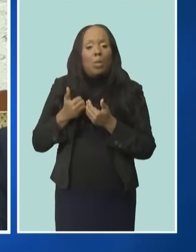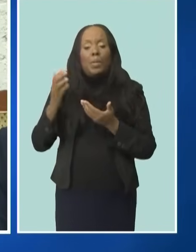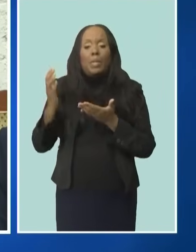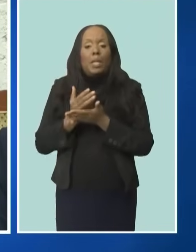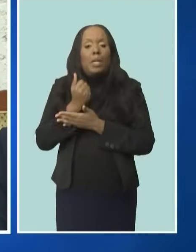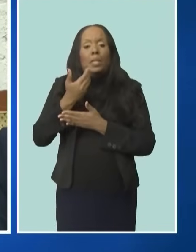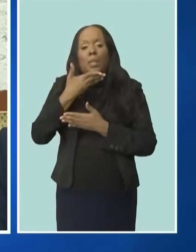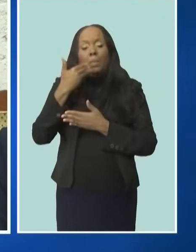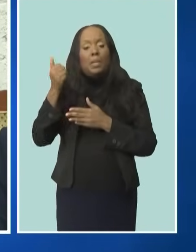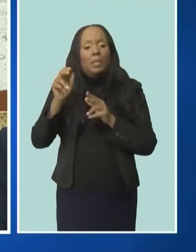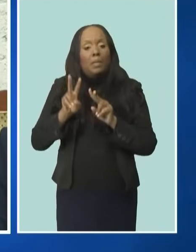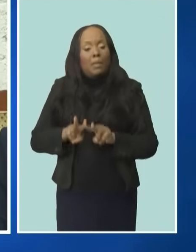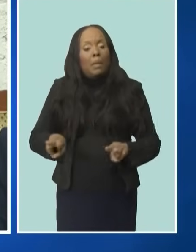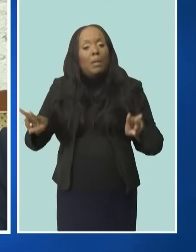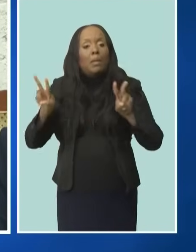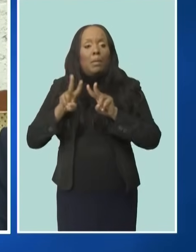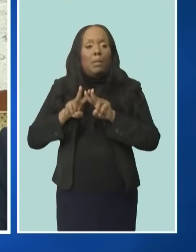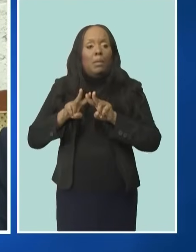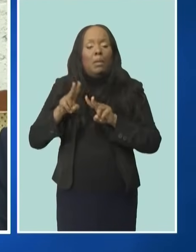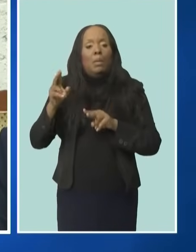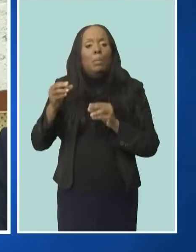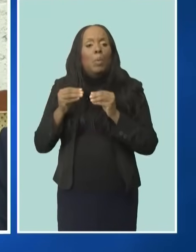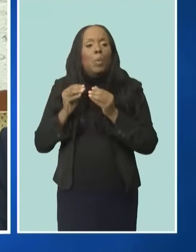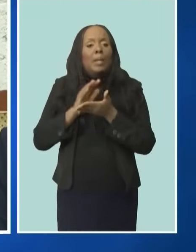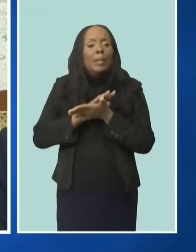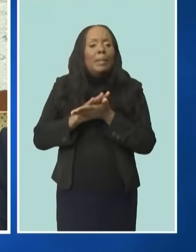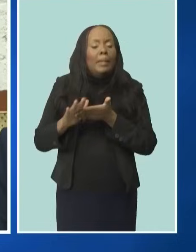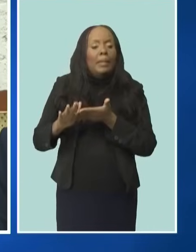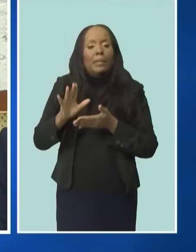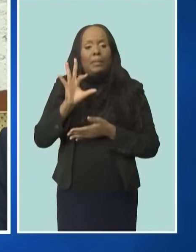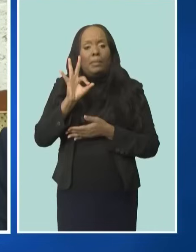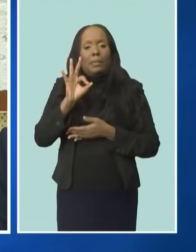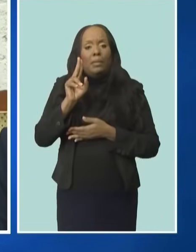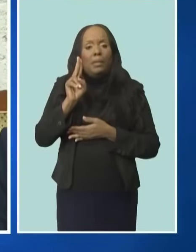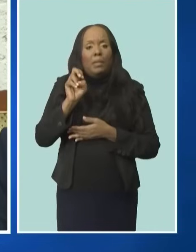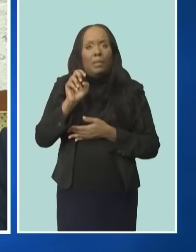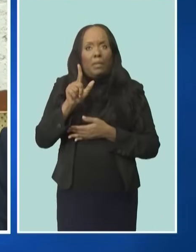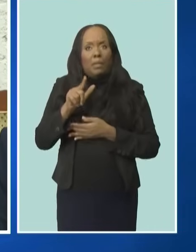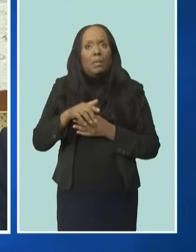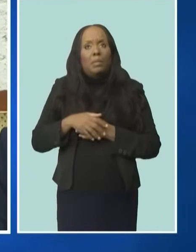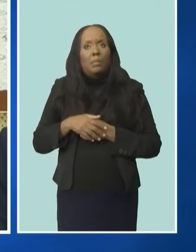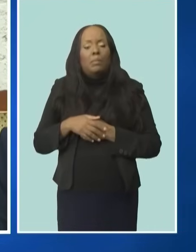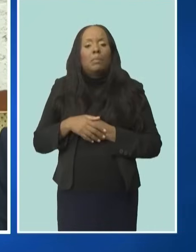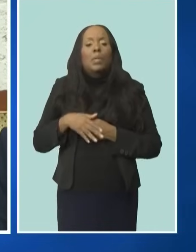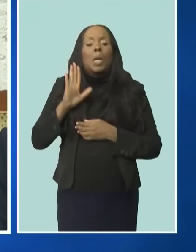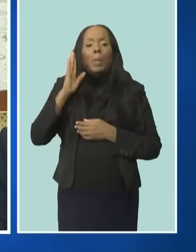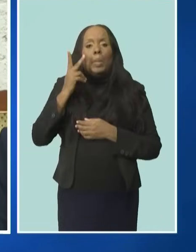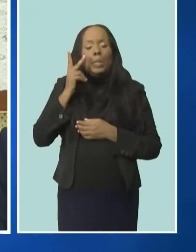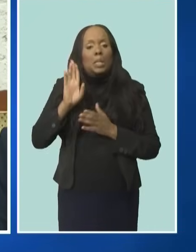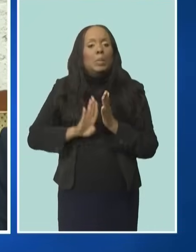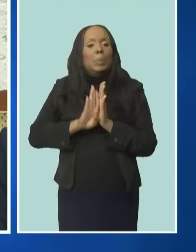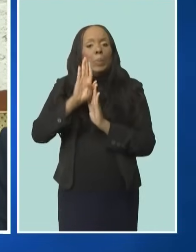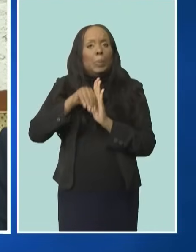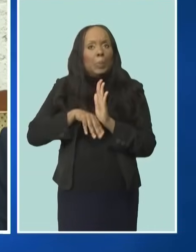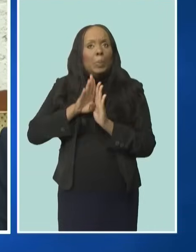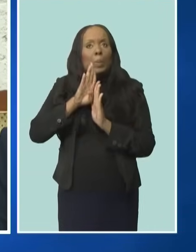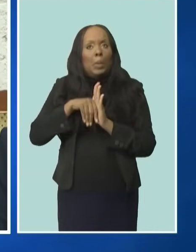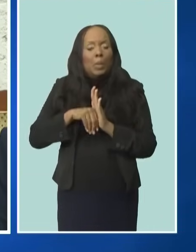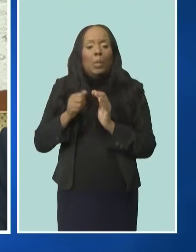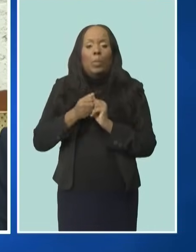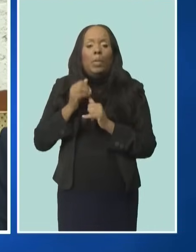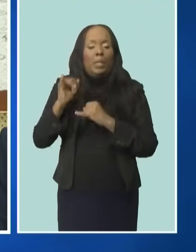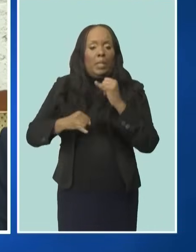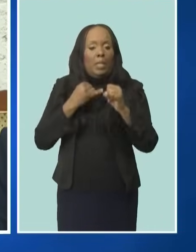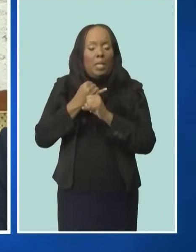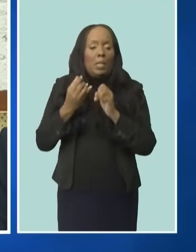fuels into the country, and therefore there will continue to be volatility as it relates to international oil